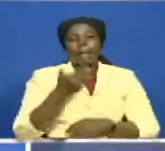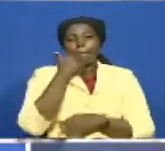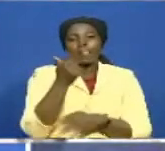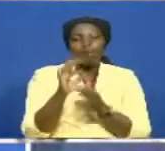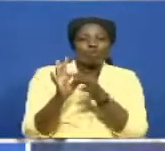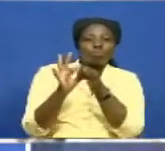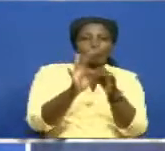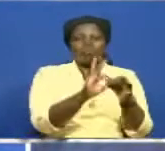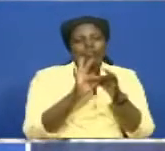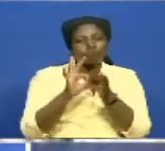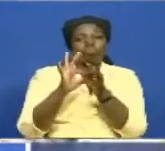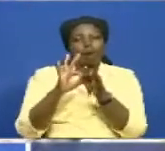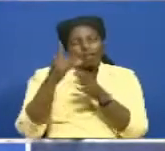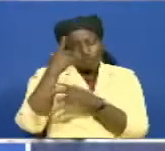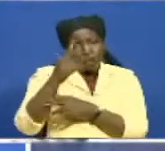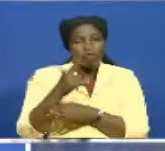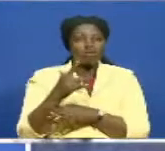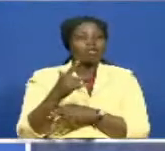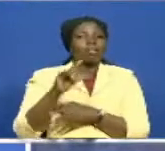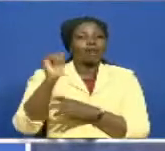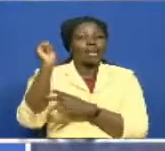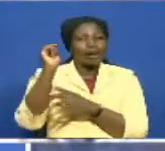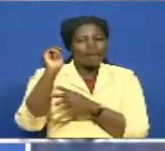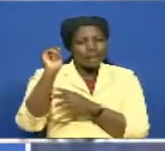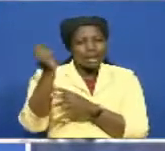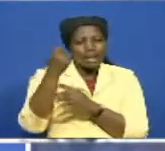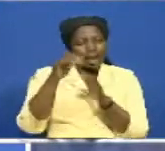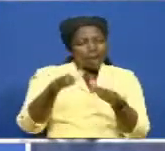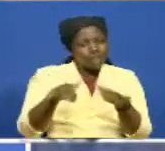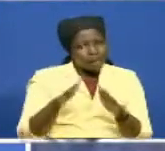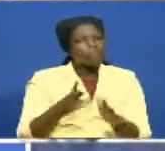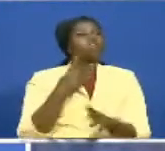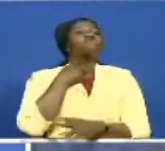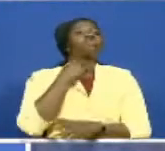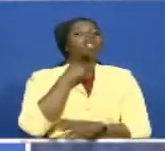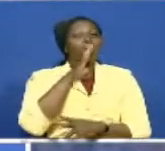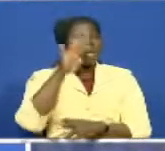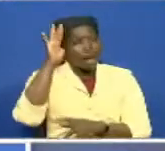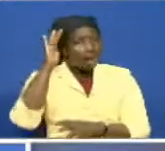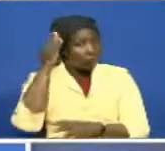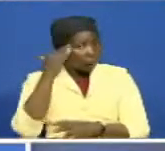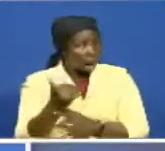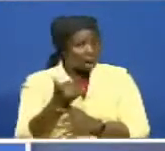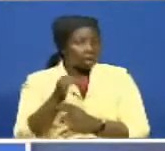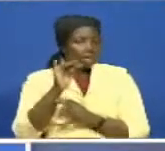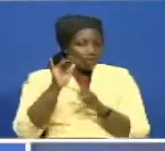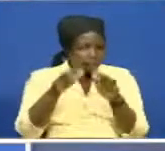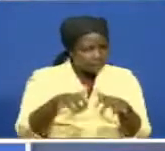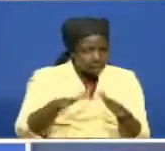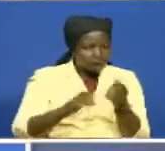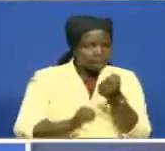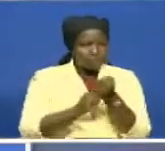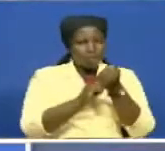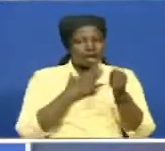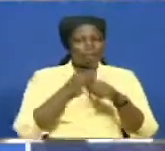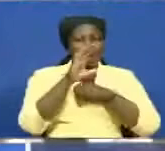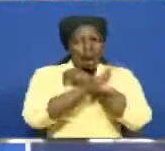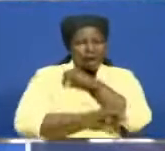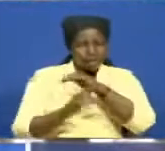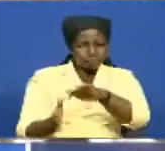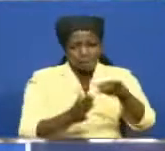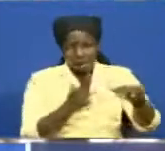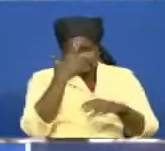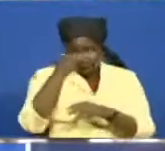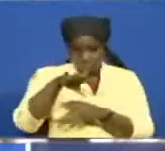Ndio sauti ya wakulima katika nchi yetu ipate kusikika, kwa sababu wakulima ndio wameshikilia uchumi ya nchi yetu. In Narok County, over 4,000